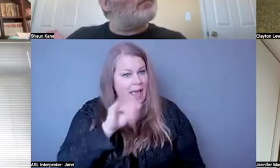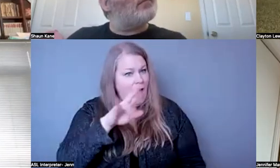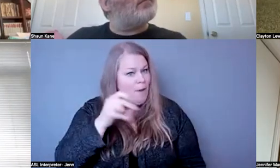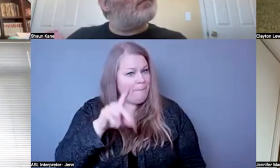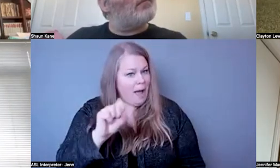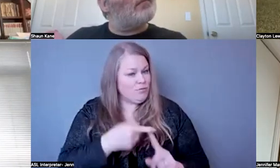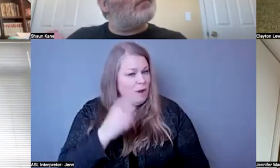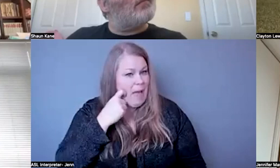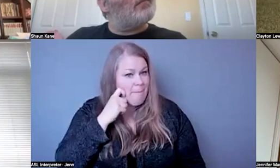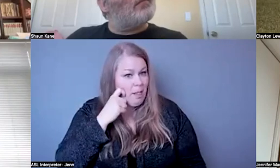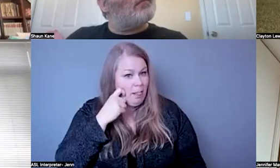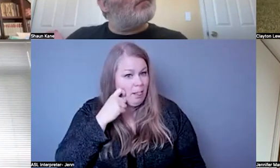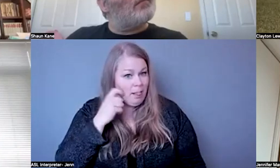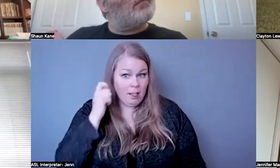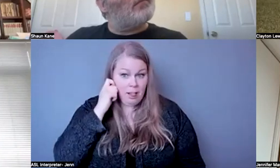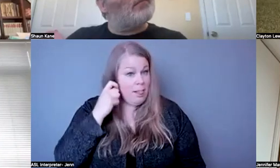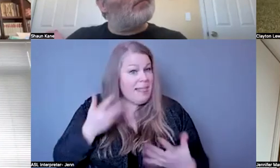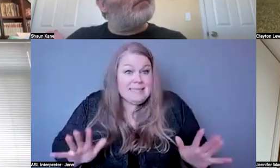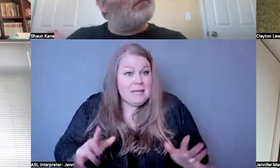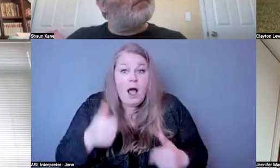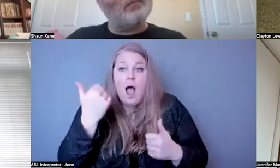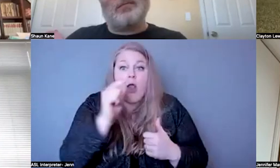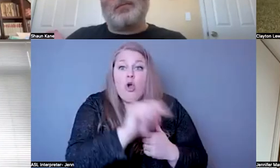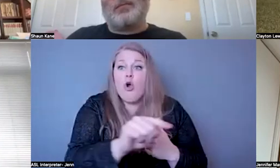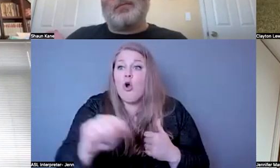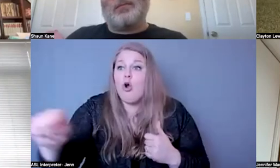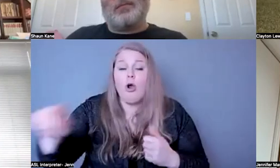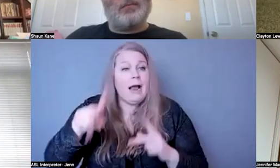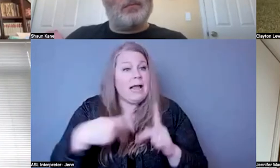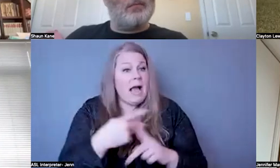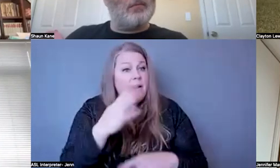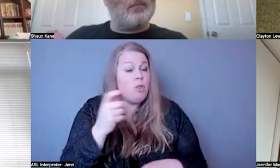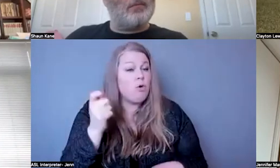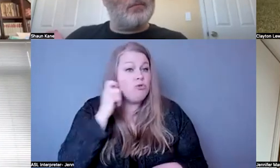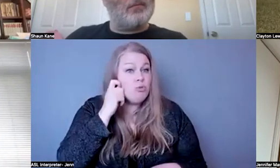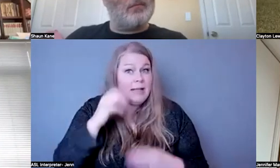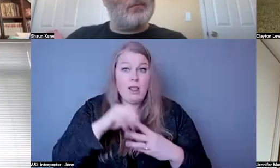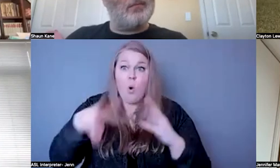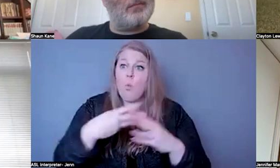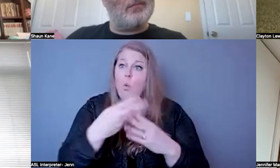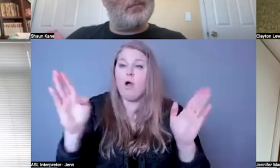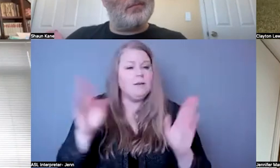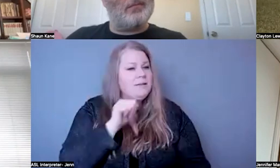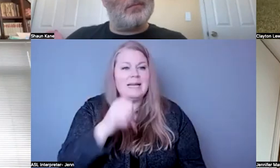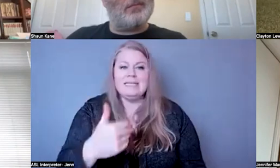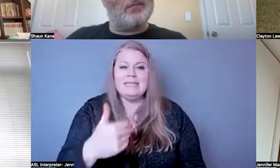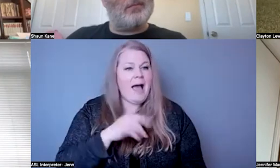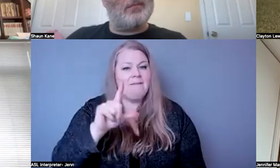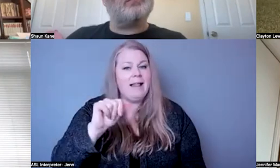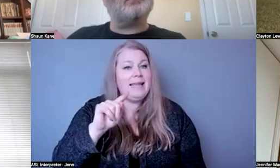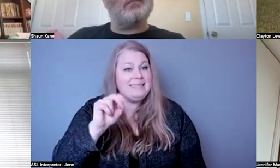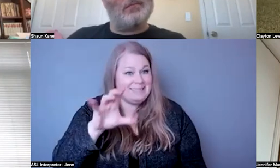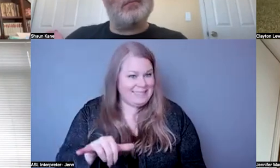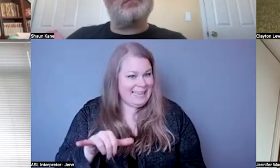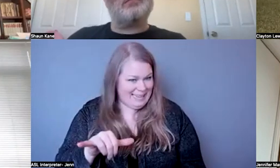Apple or anything else with that chip. Because every other pair of Bluetooth headphones in the world doesn't have the latency such